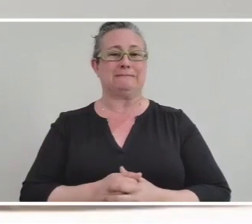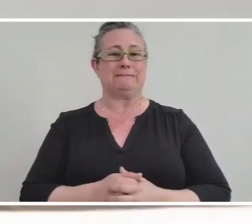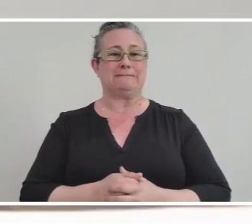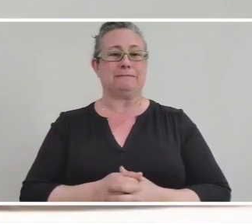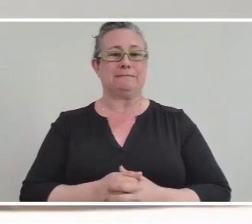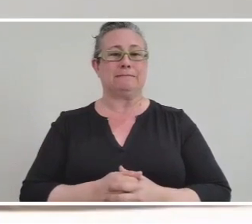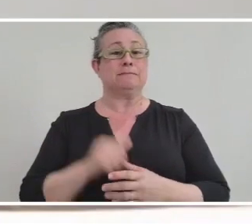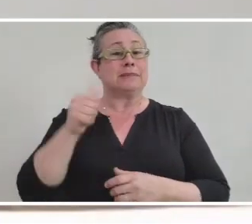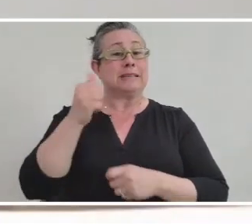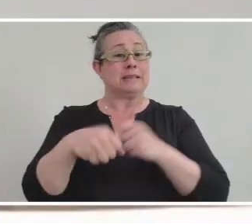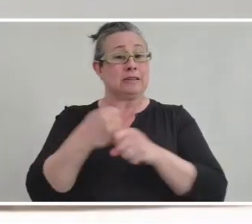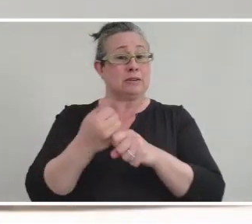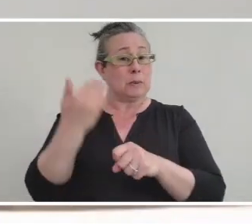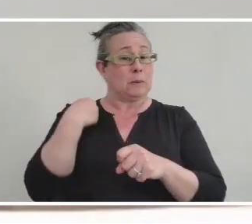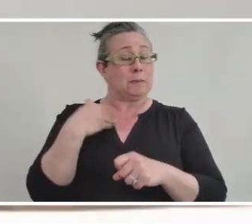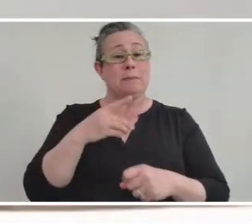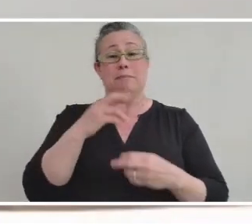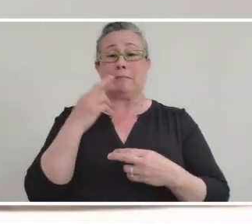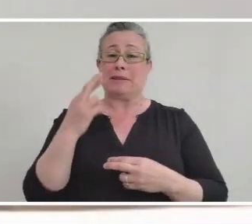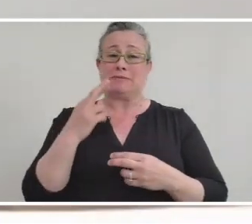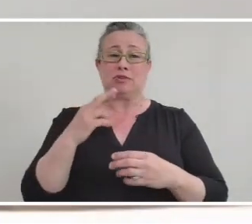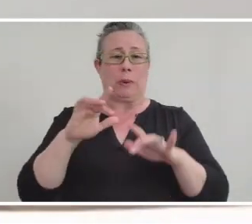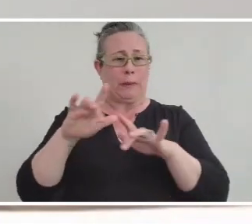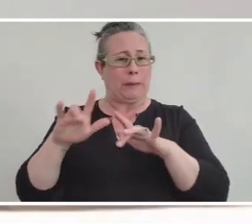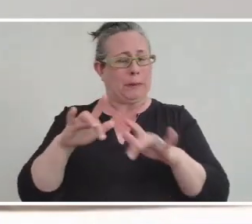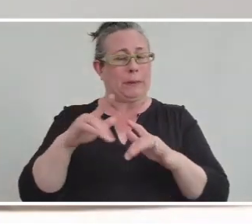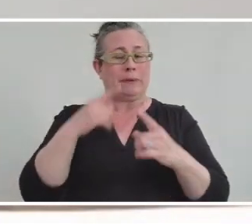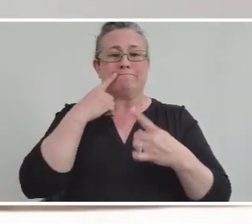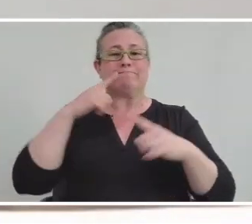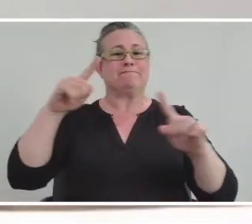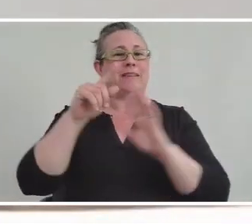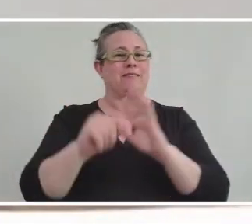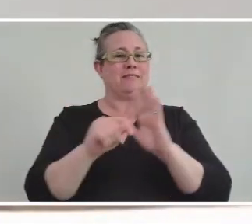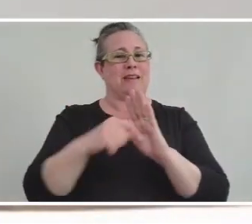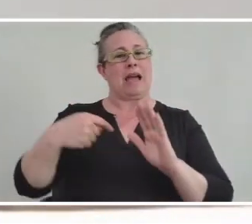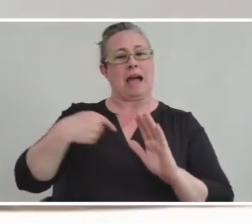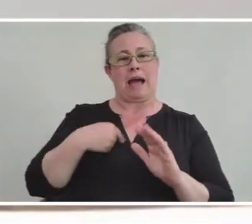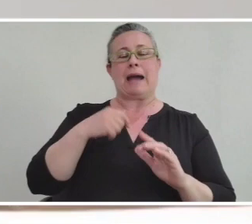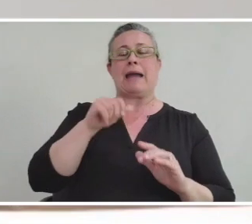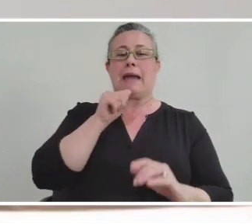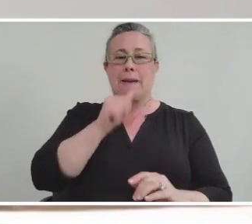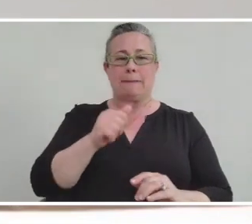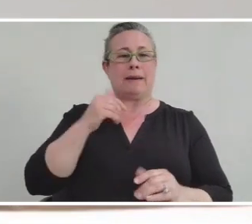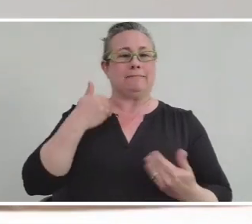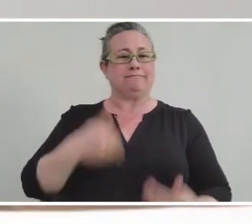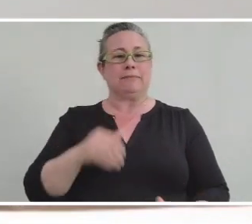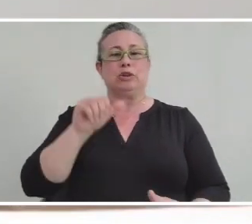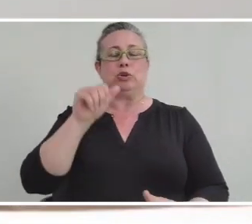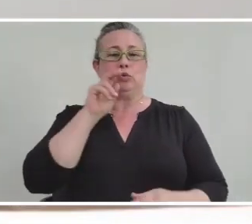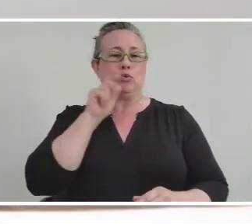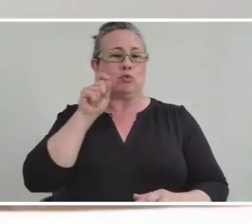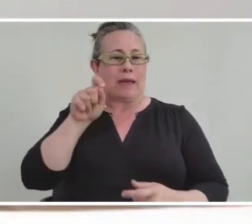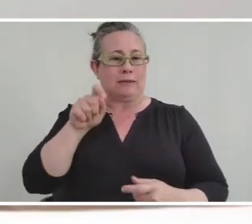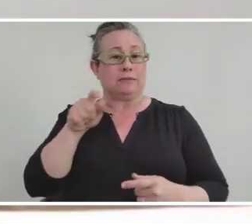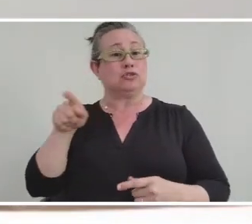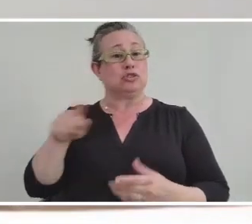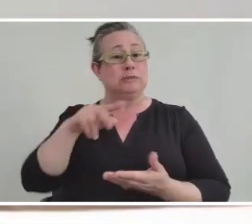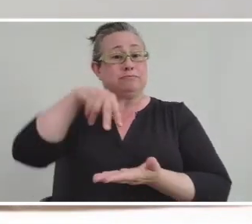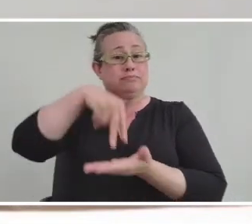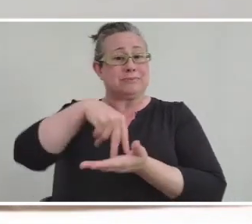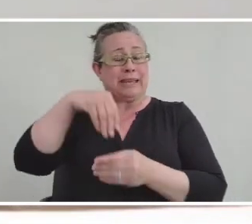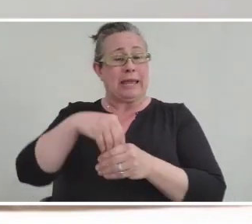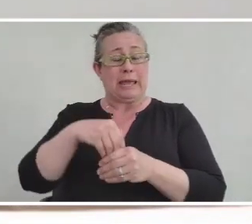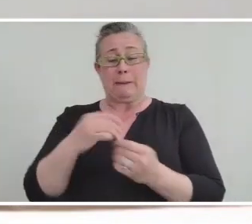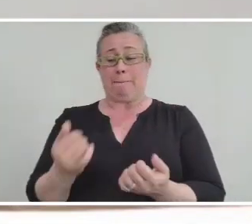10 years ago, my best friend recorded the famous video, "I am a Ukrainian." Then she stood in the center of Berlin, Kiev, and I just became